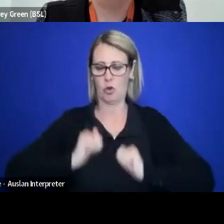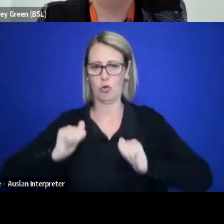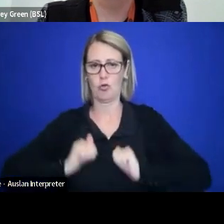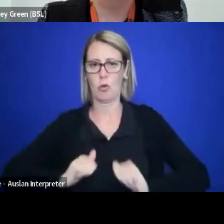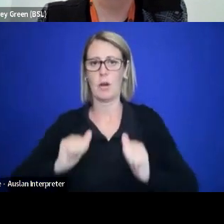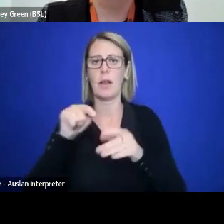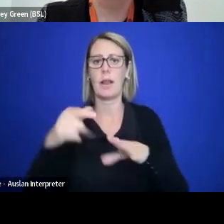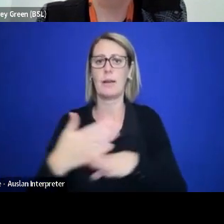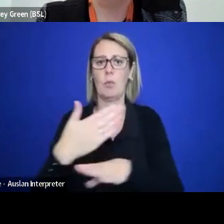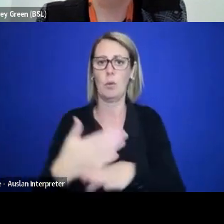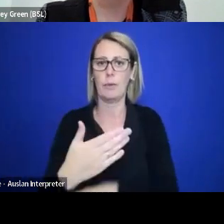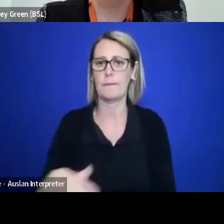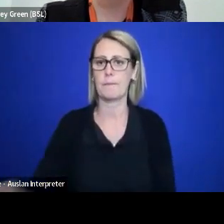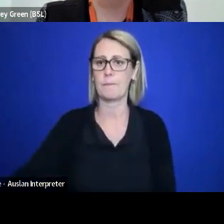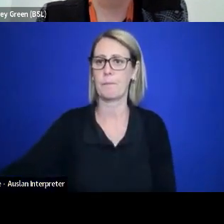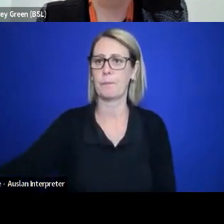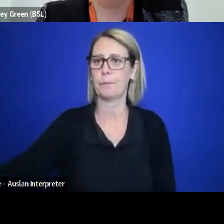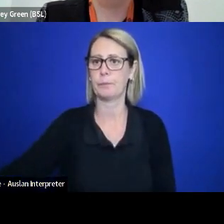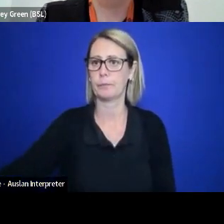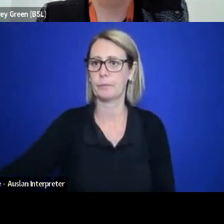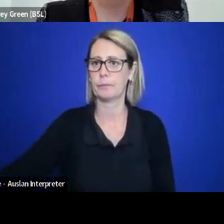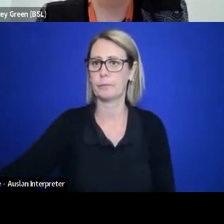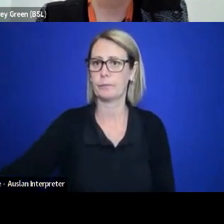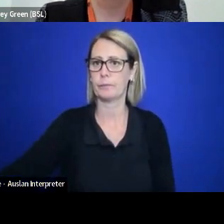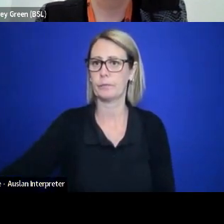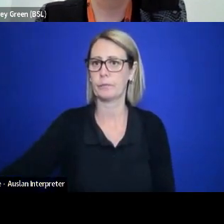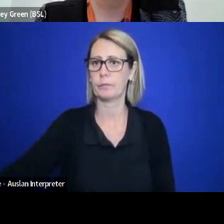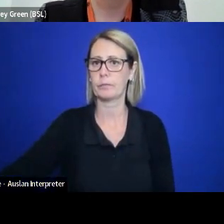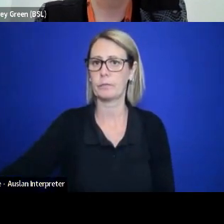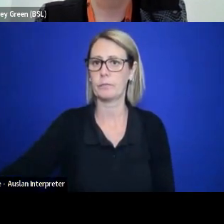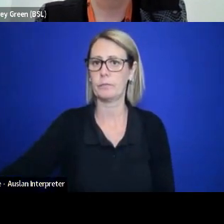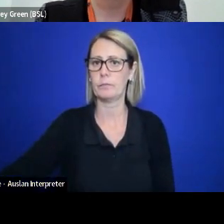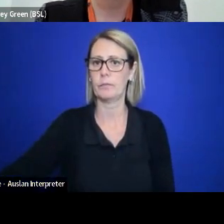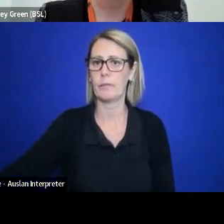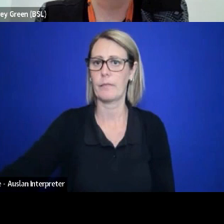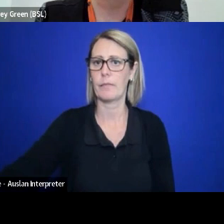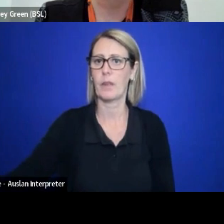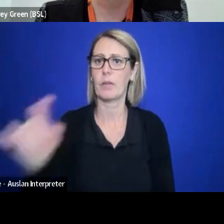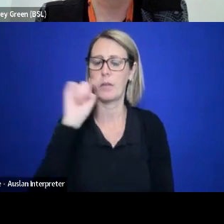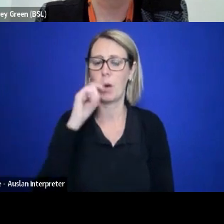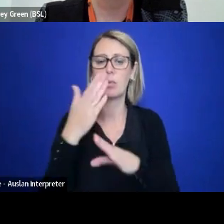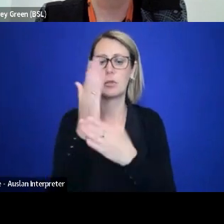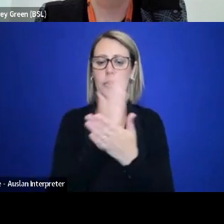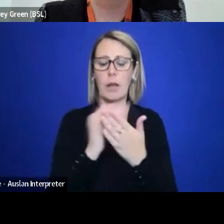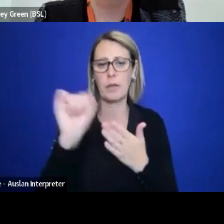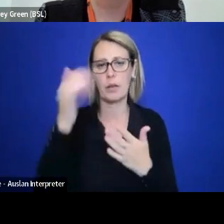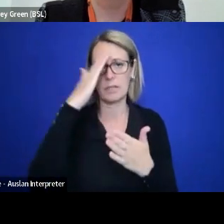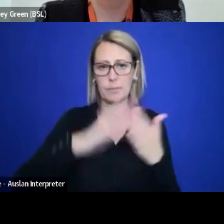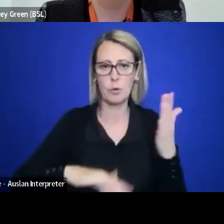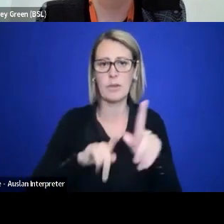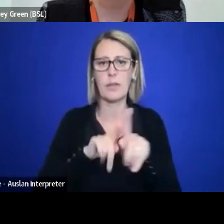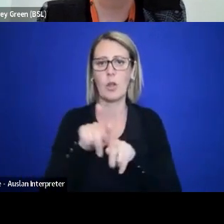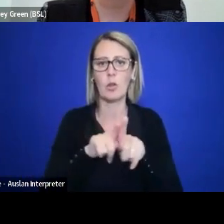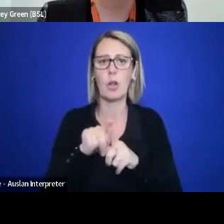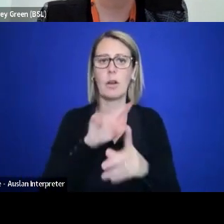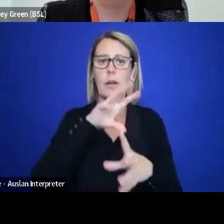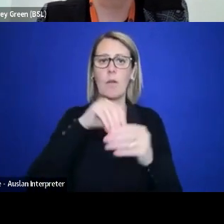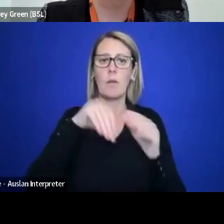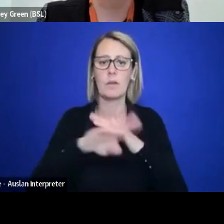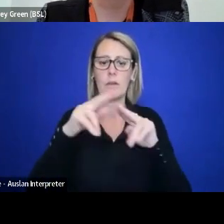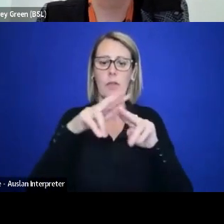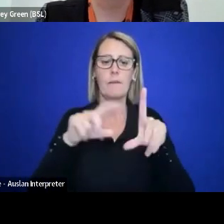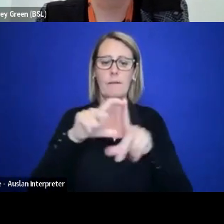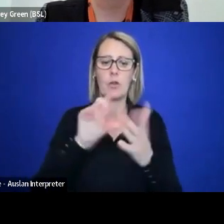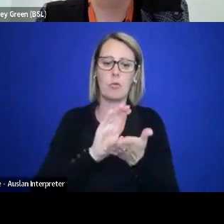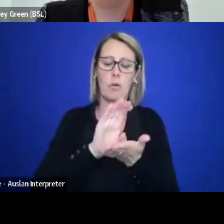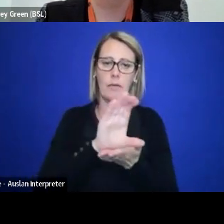and employment. They will share their experience and learnings from being part of the federally funded